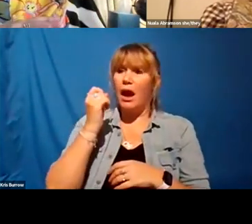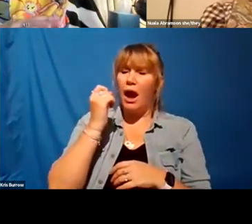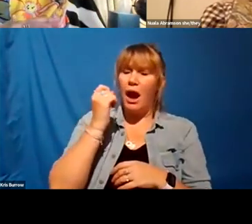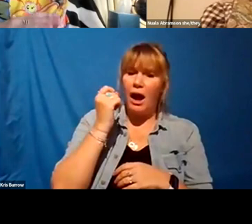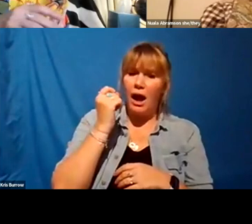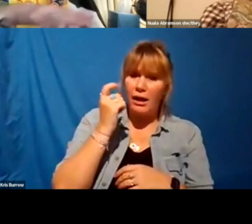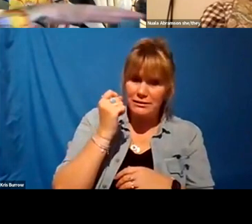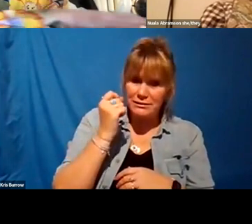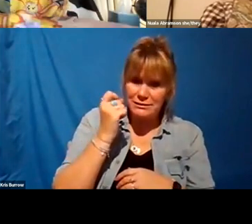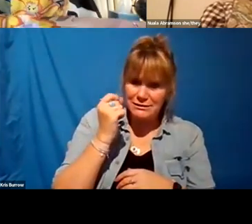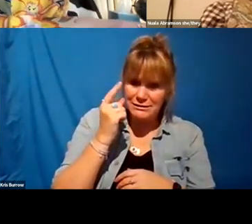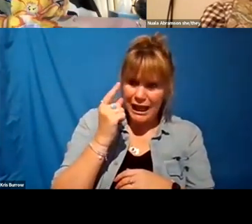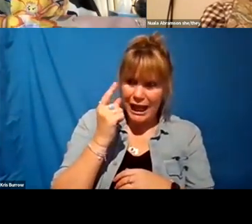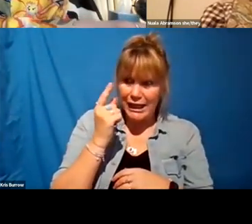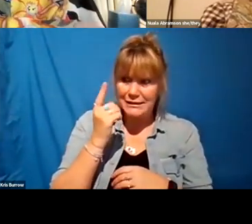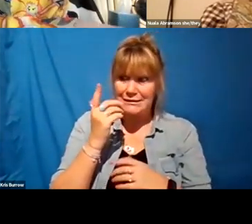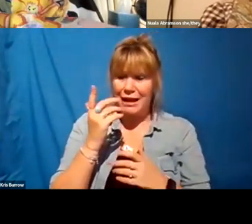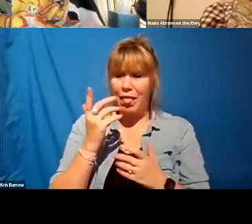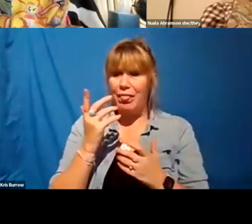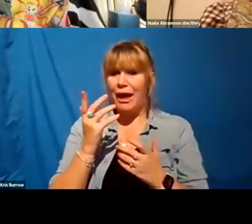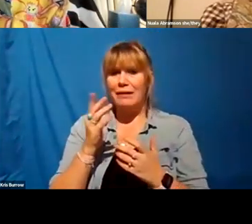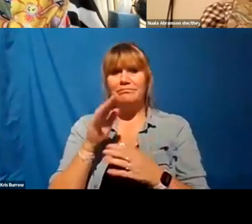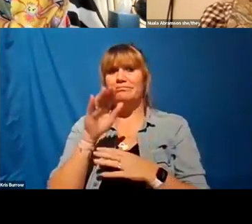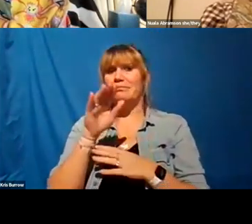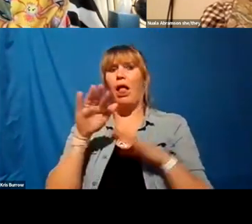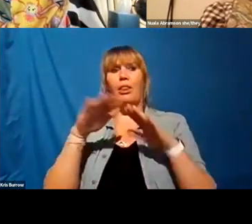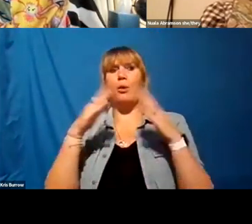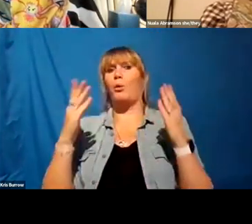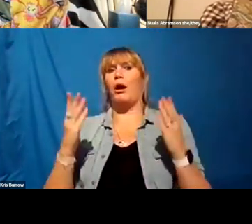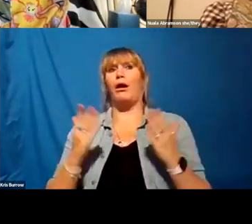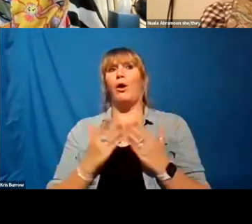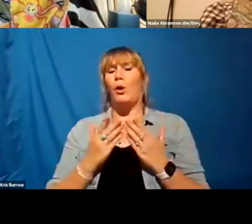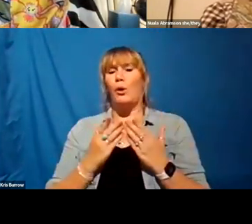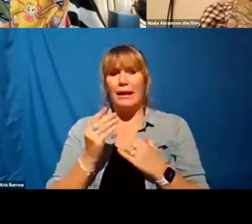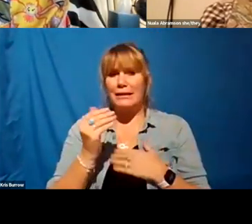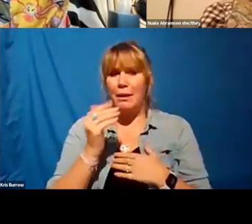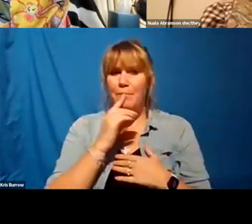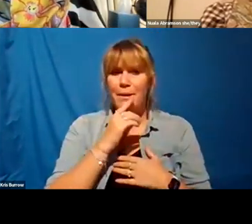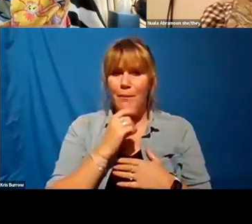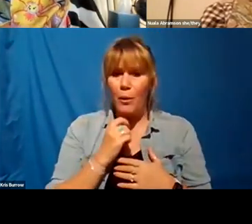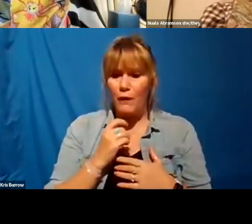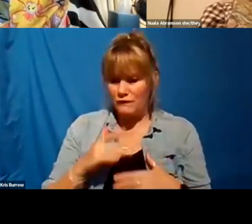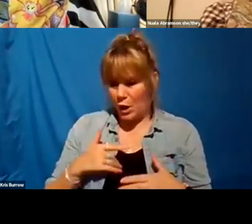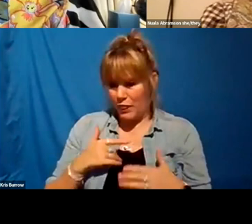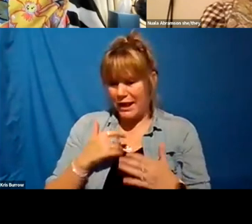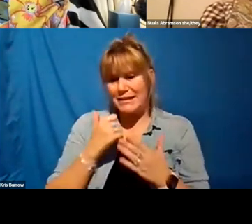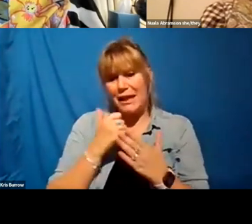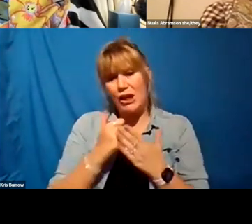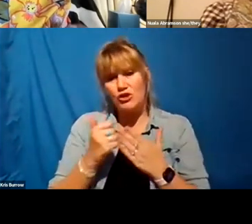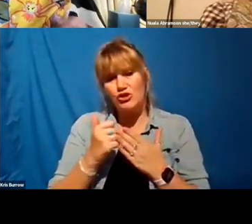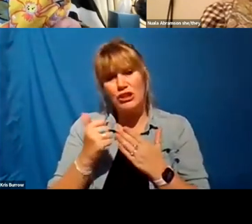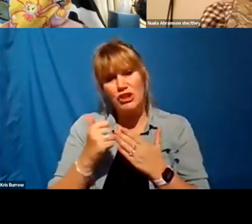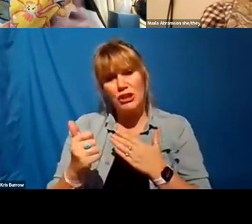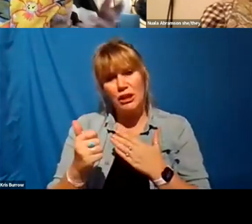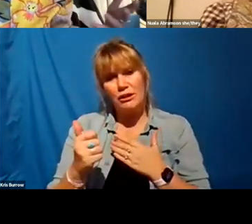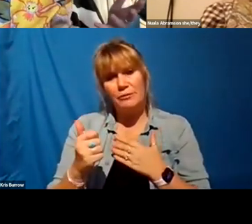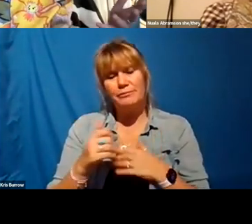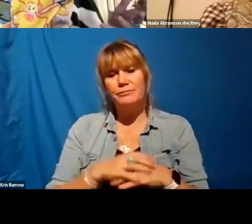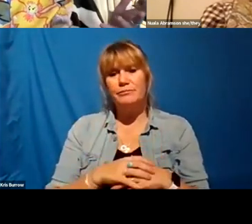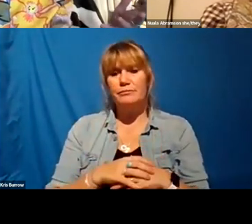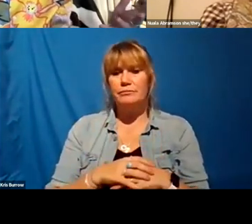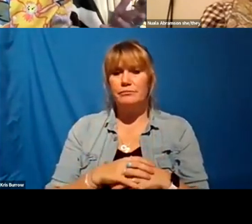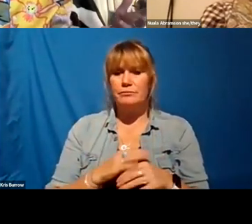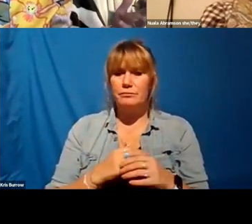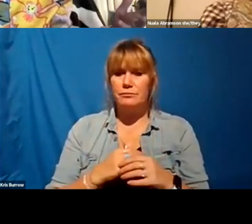kind of, somewhere out there with some people there seems to be a bit of a tradition. But you're absolutely right, they're not doing, well, of course they